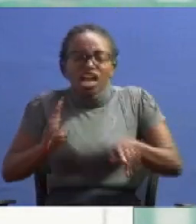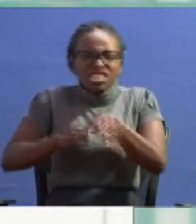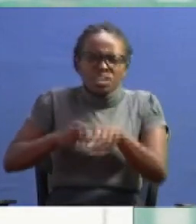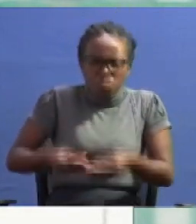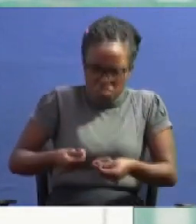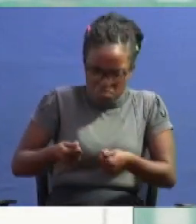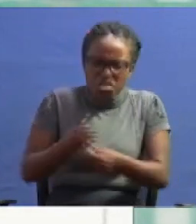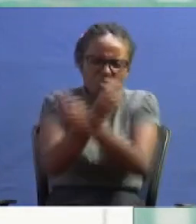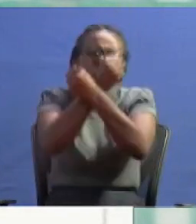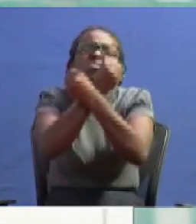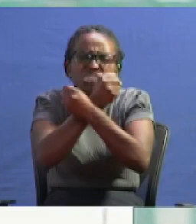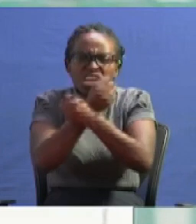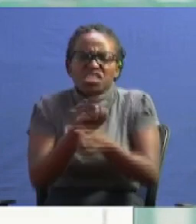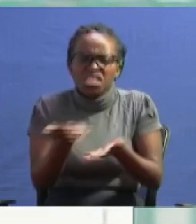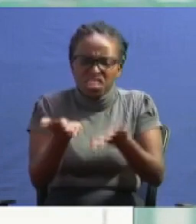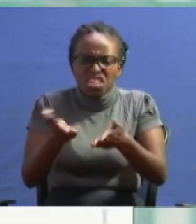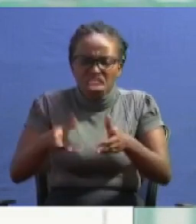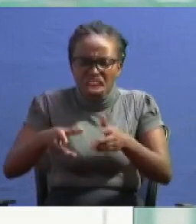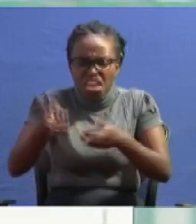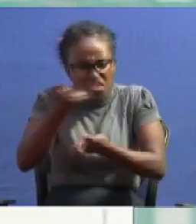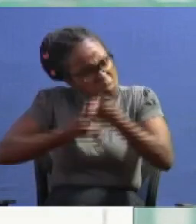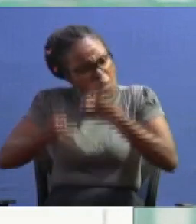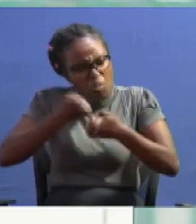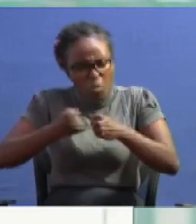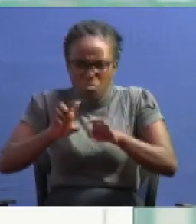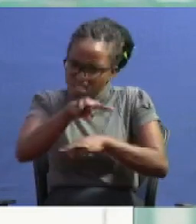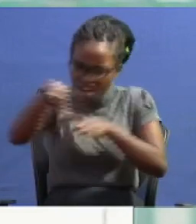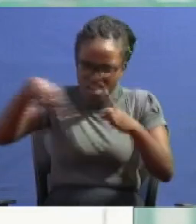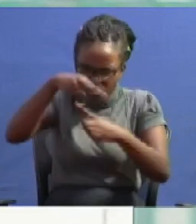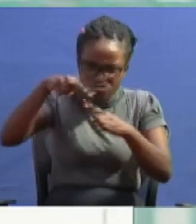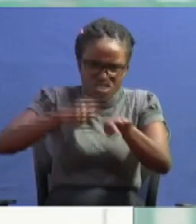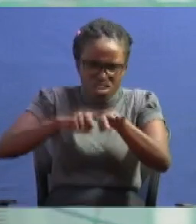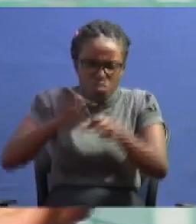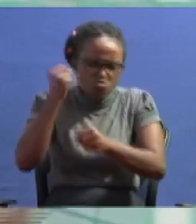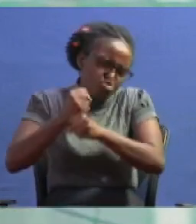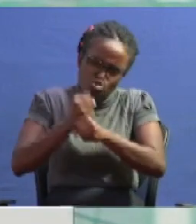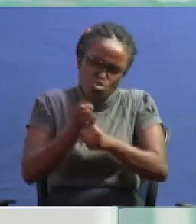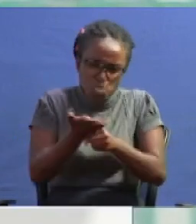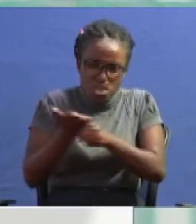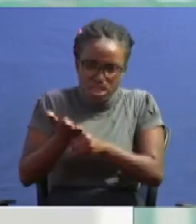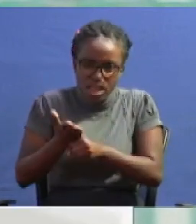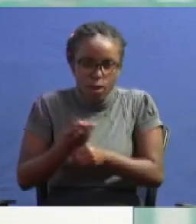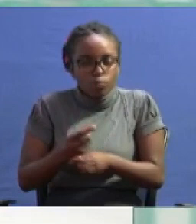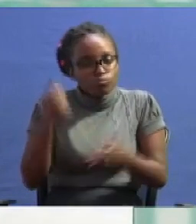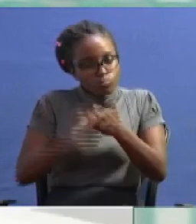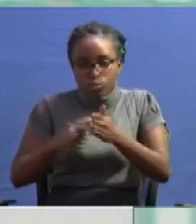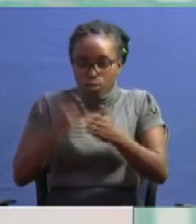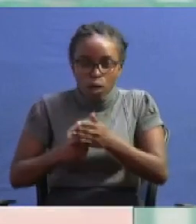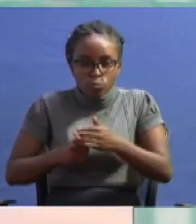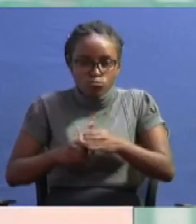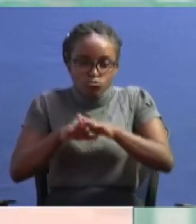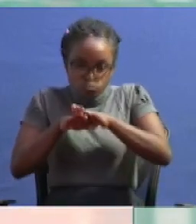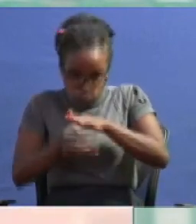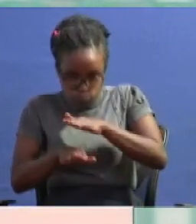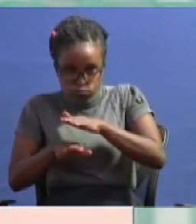economy. There is no growth to be seen. So what this country should do is, reduce the taxes. When you reduce the